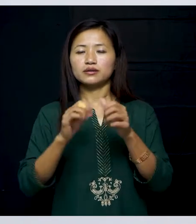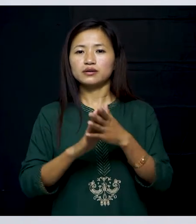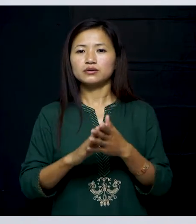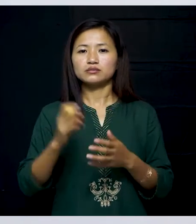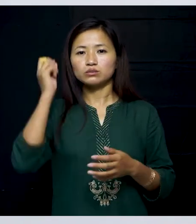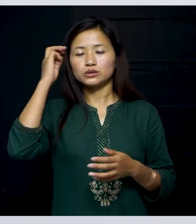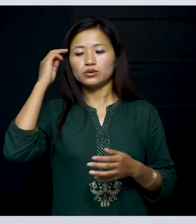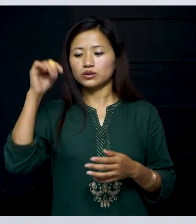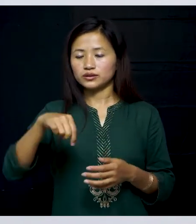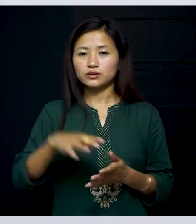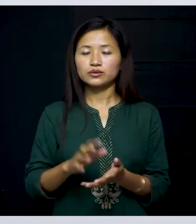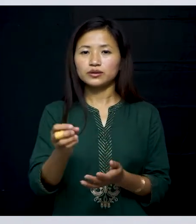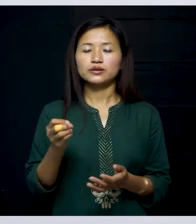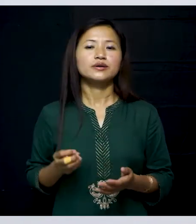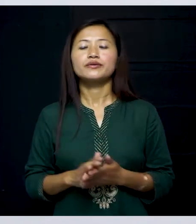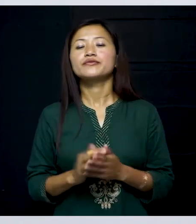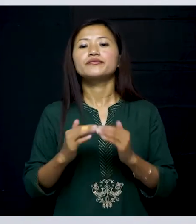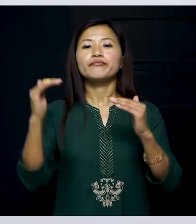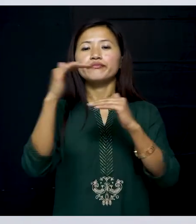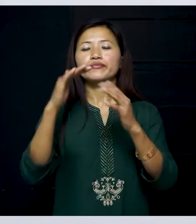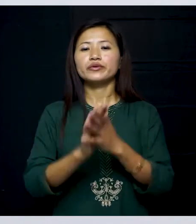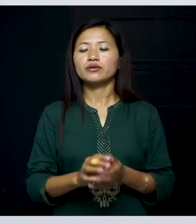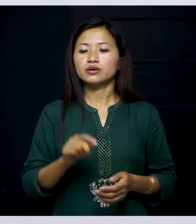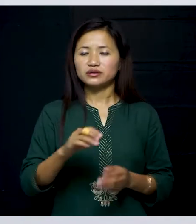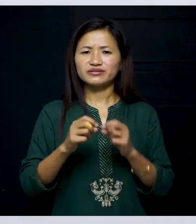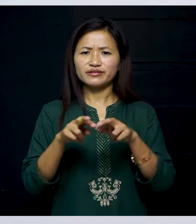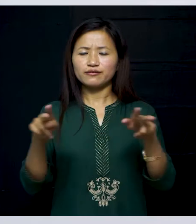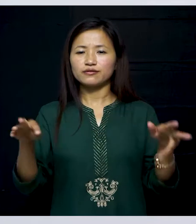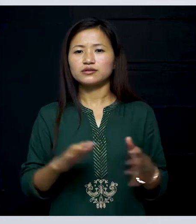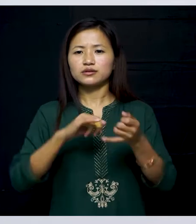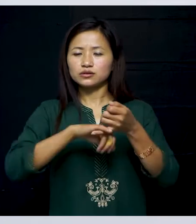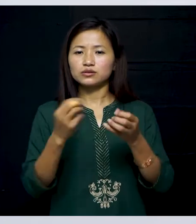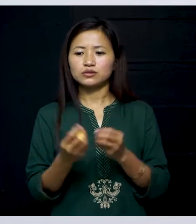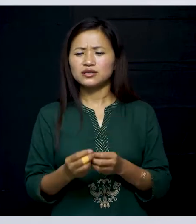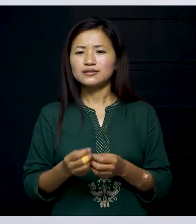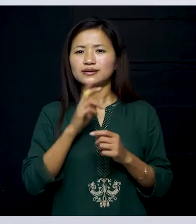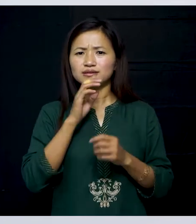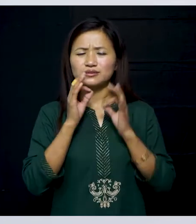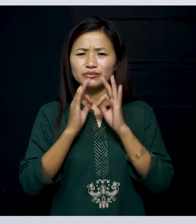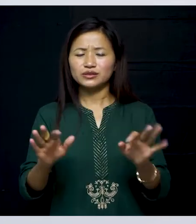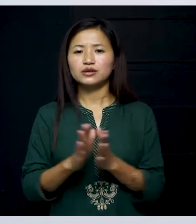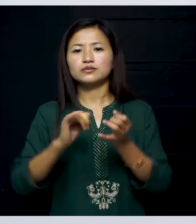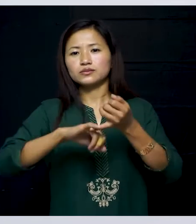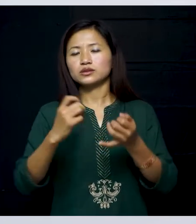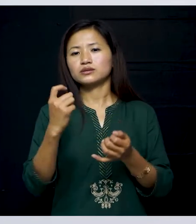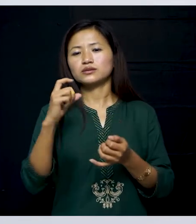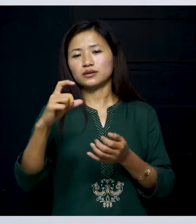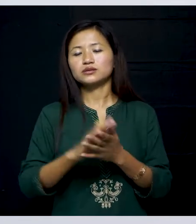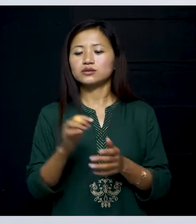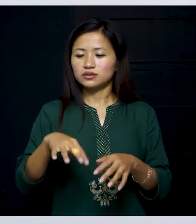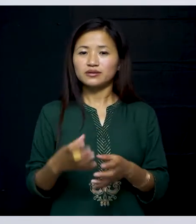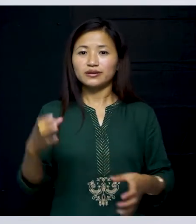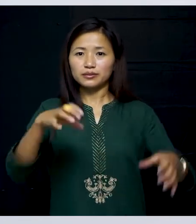the knowledge that we gain from different subjects, and especially from science, we learn that it is just a chemical reaction.